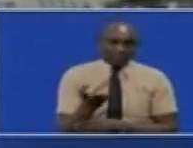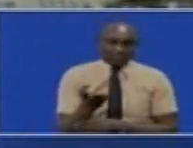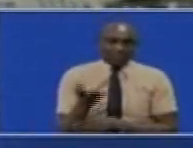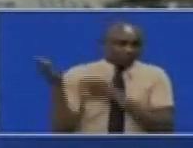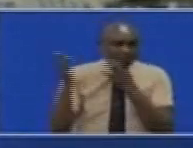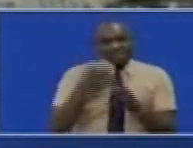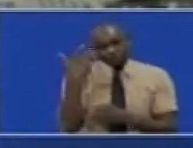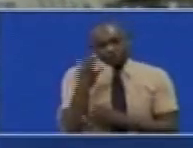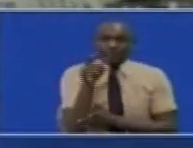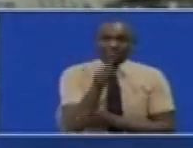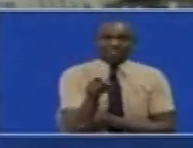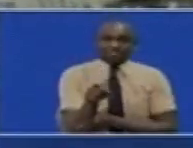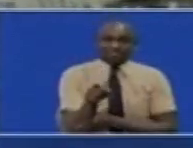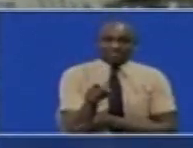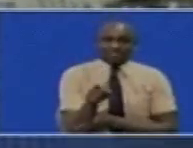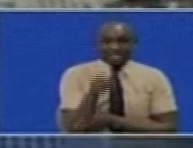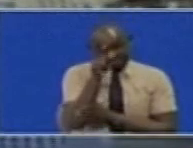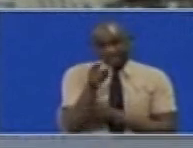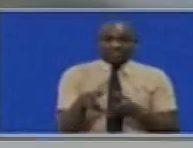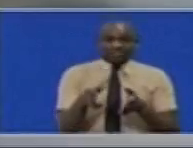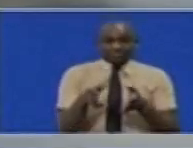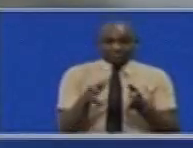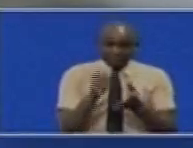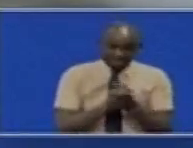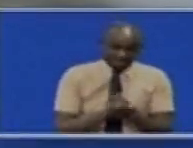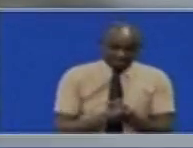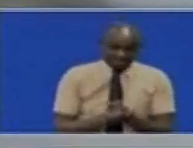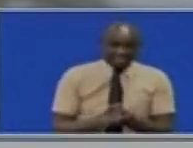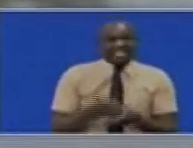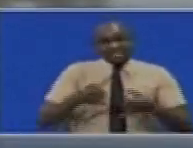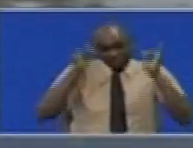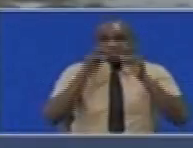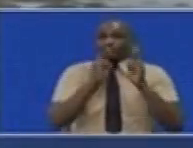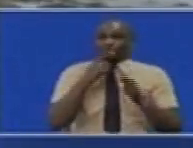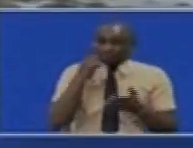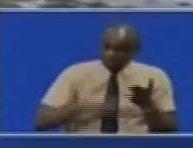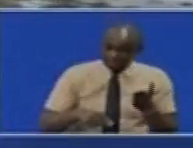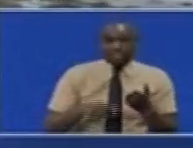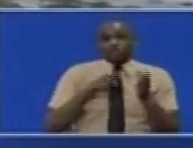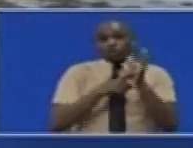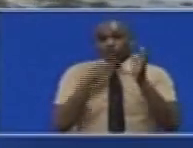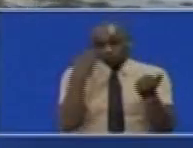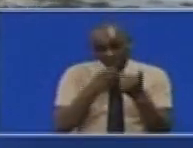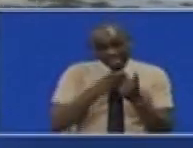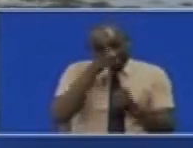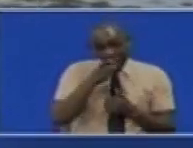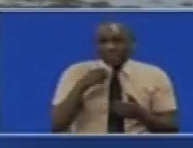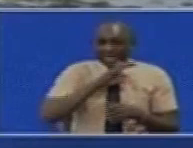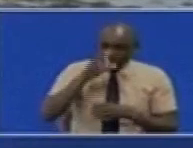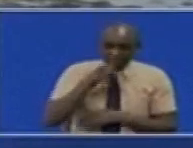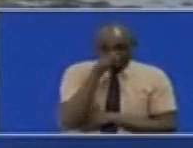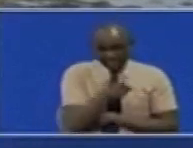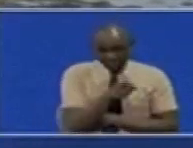that documentation in that forum. Independent reports have in the past shown Kwale is one of Kenya's counties